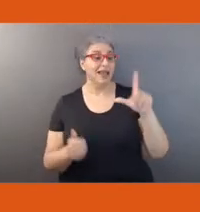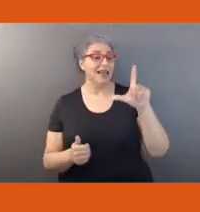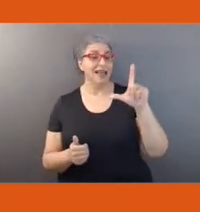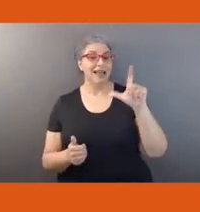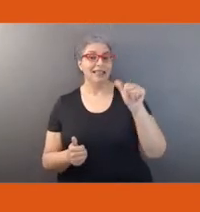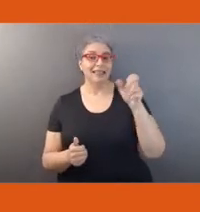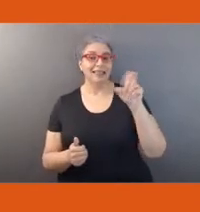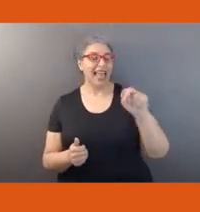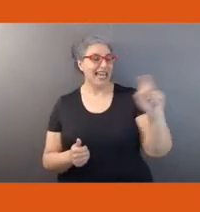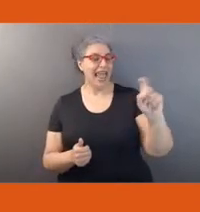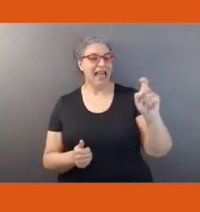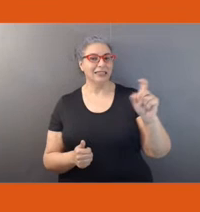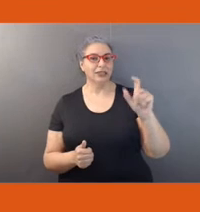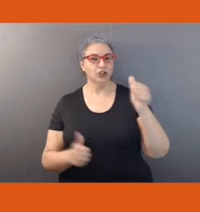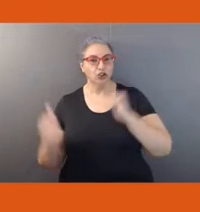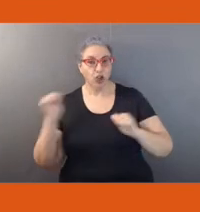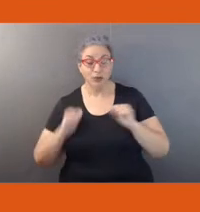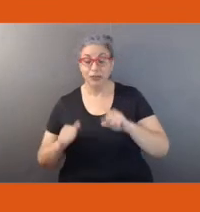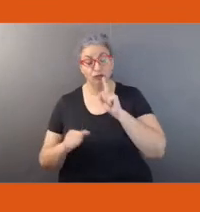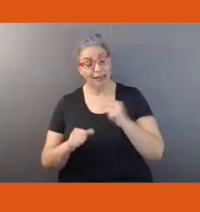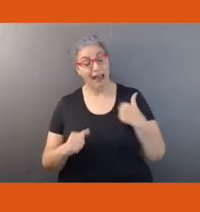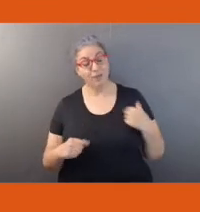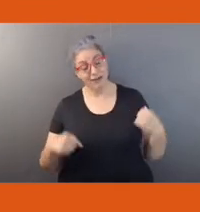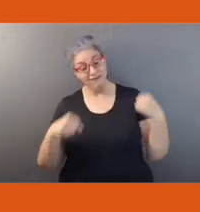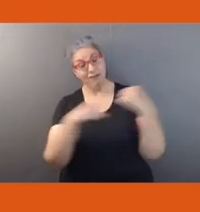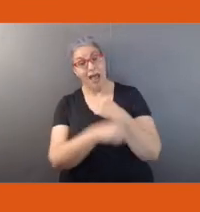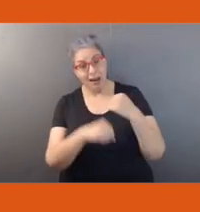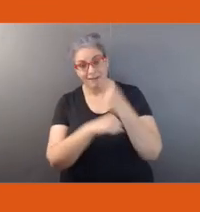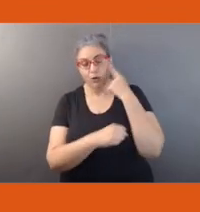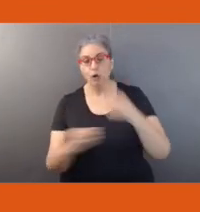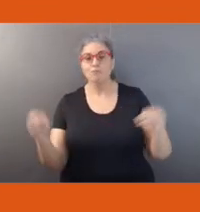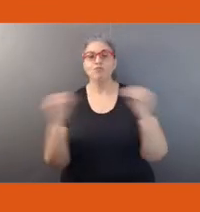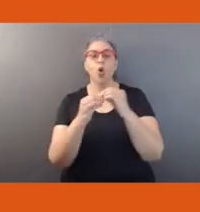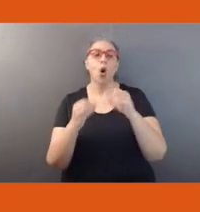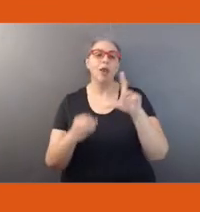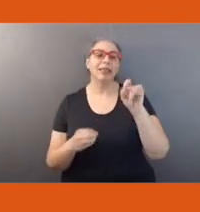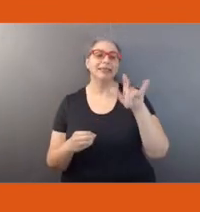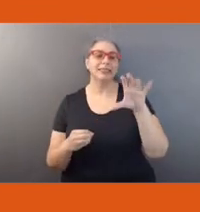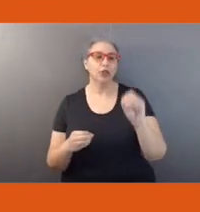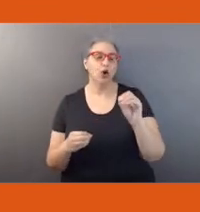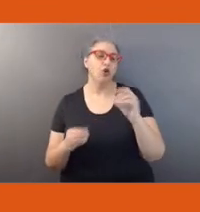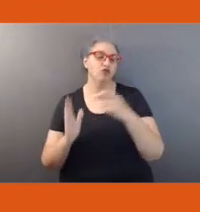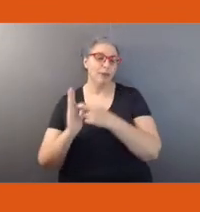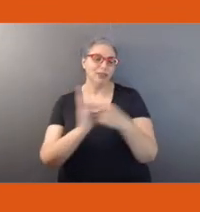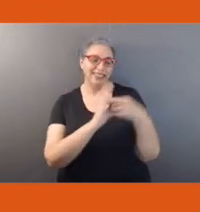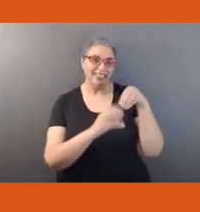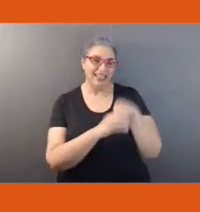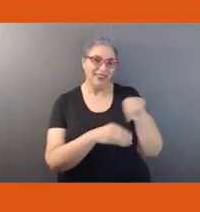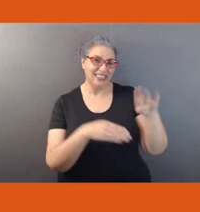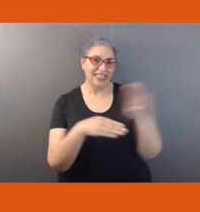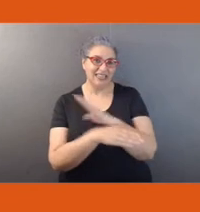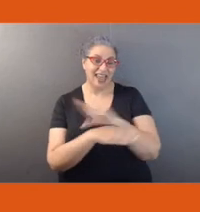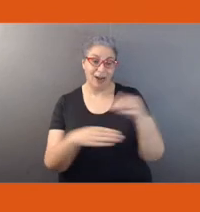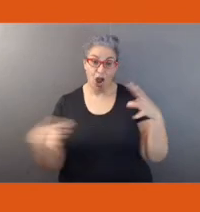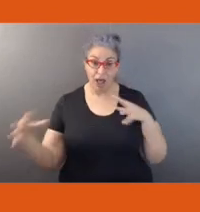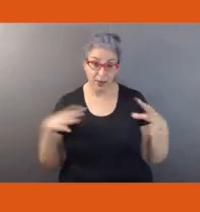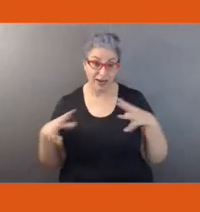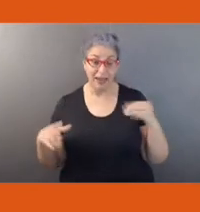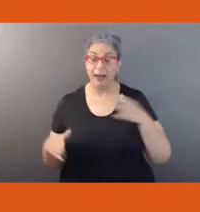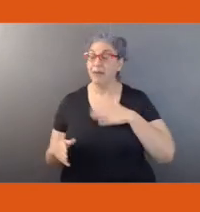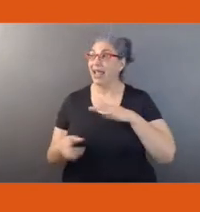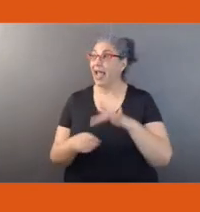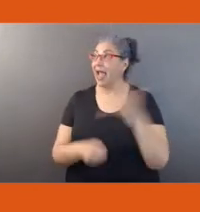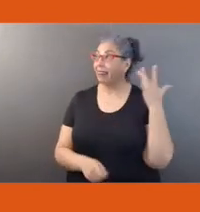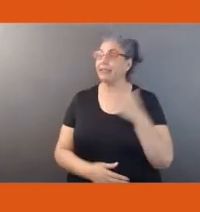shows and fighting for Latino representation in the industry in Hollywood. And